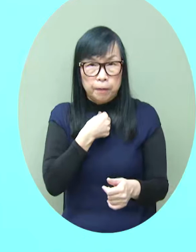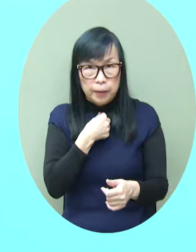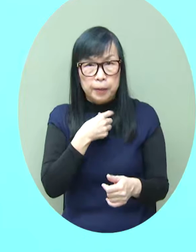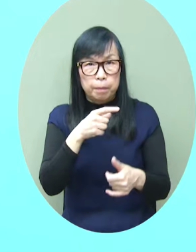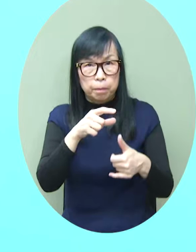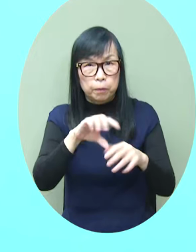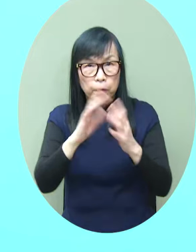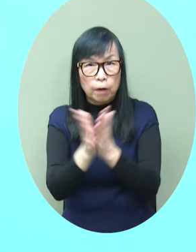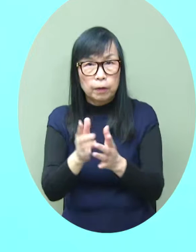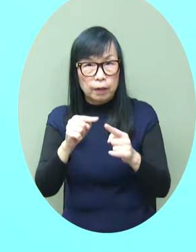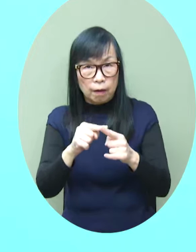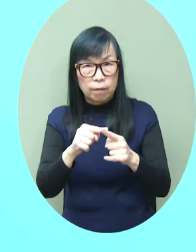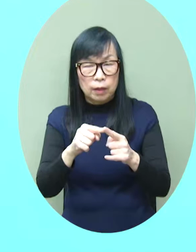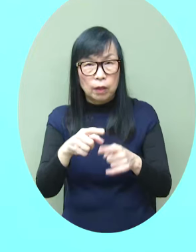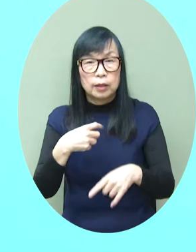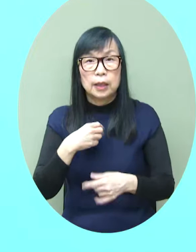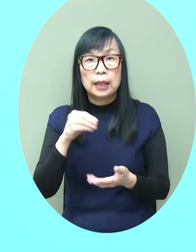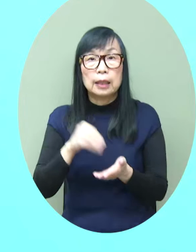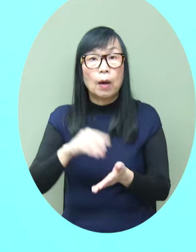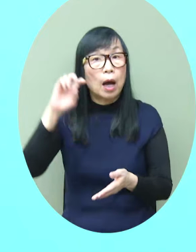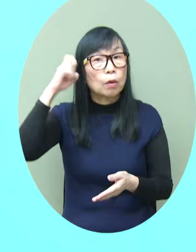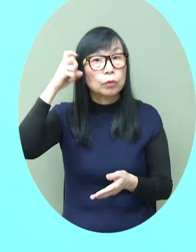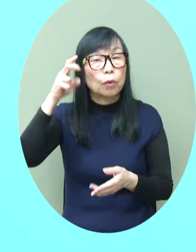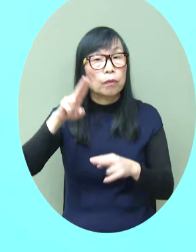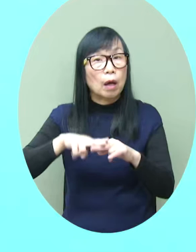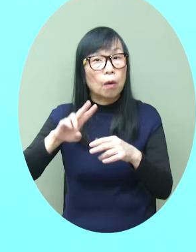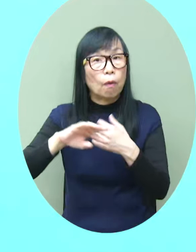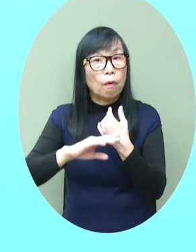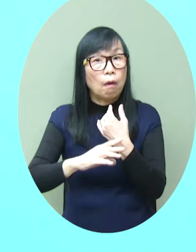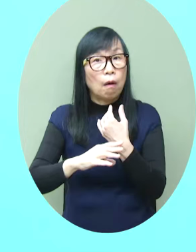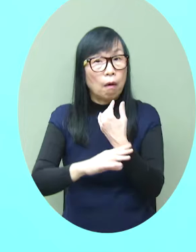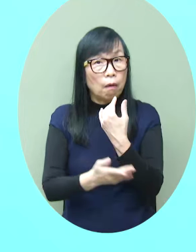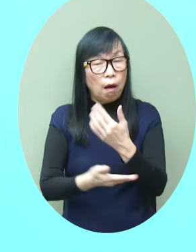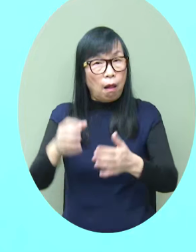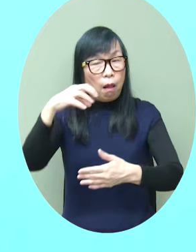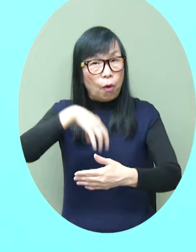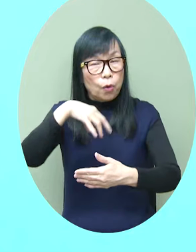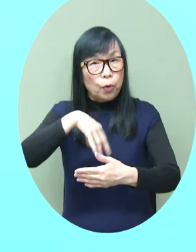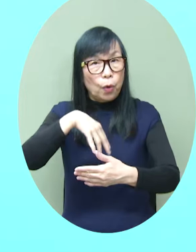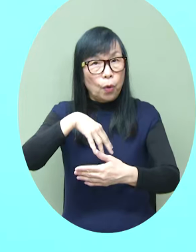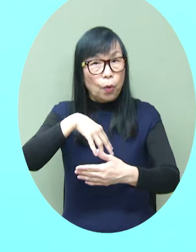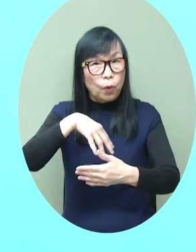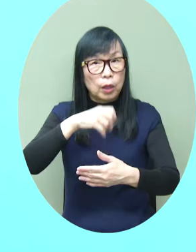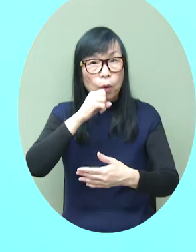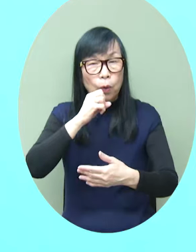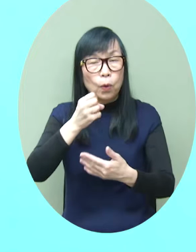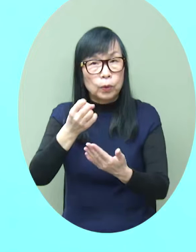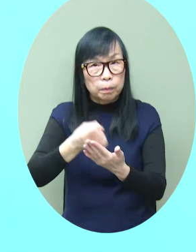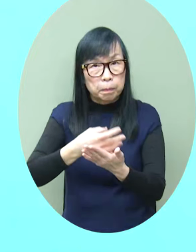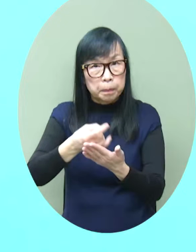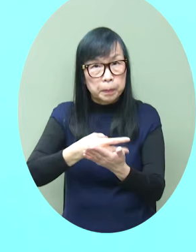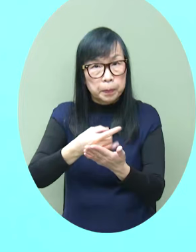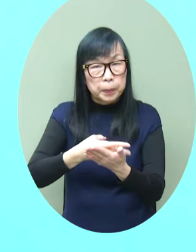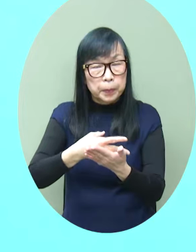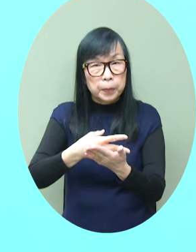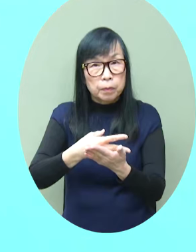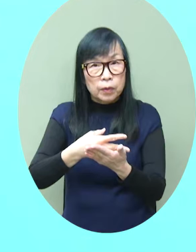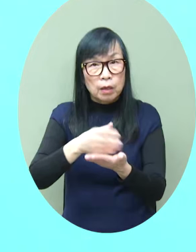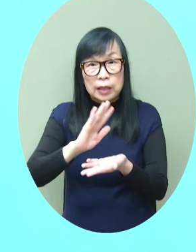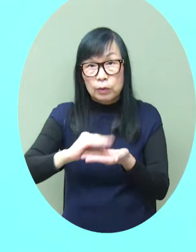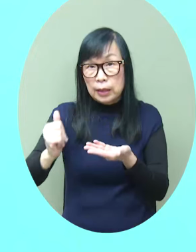law, particularly the article which says that we would, at the same time,safeguard the rights and individuals